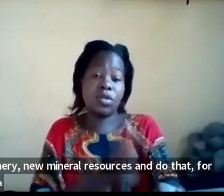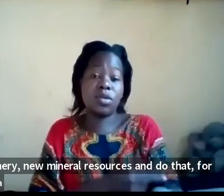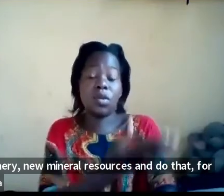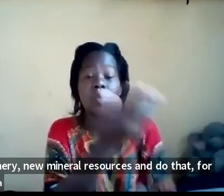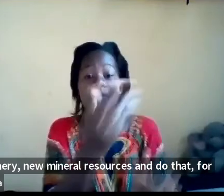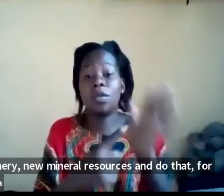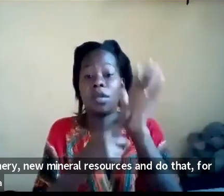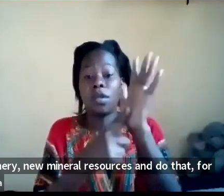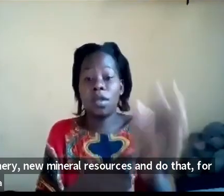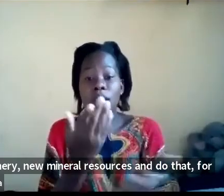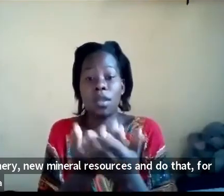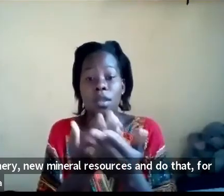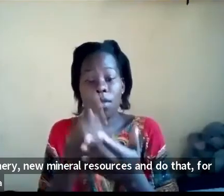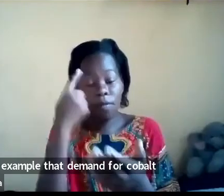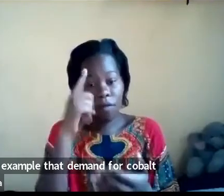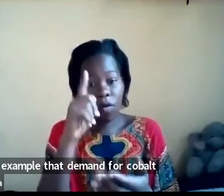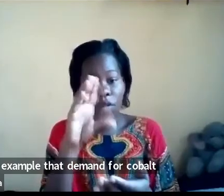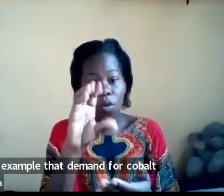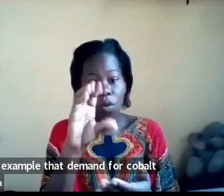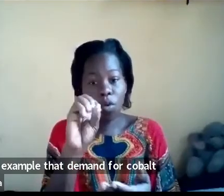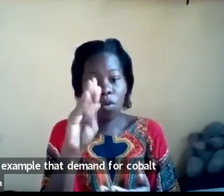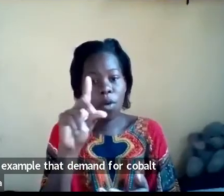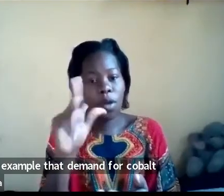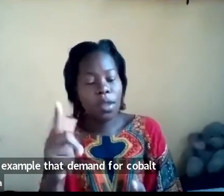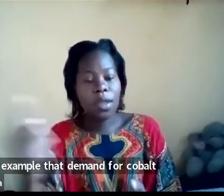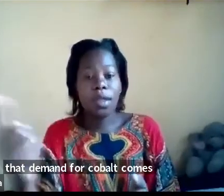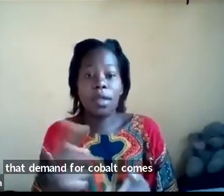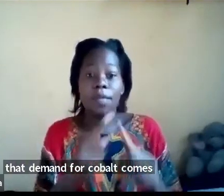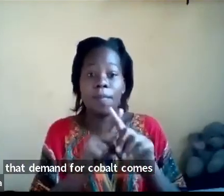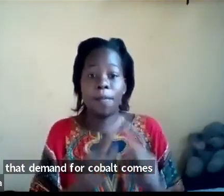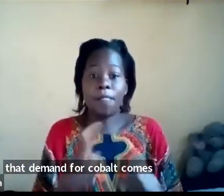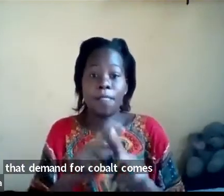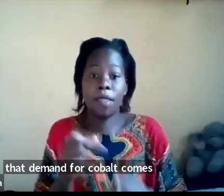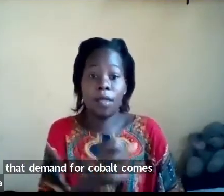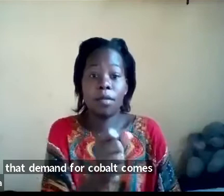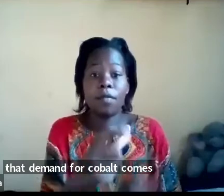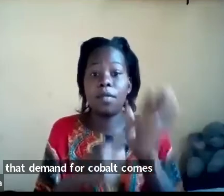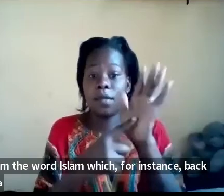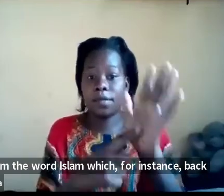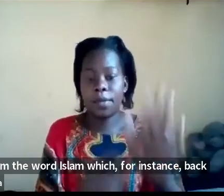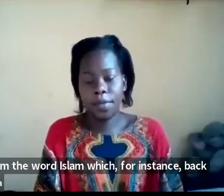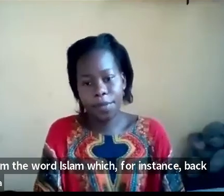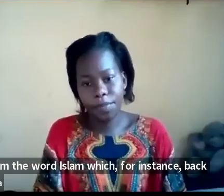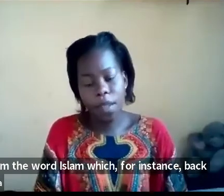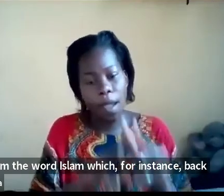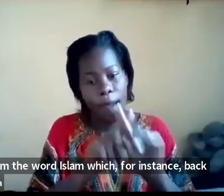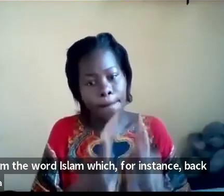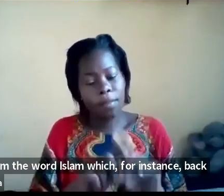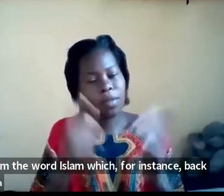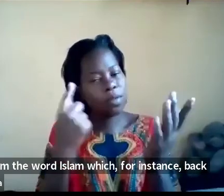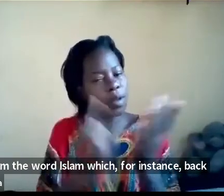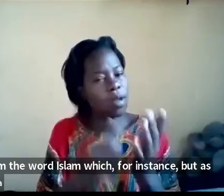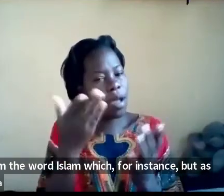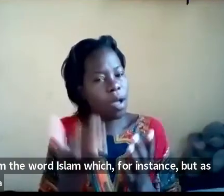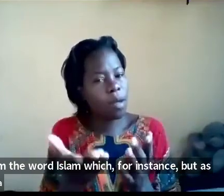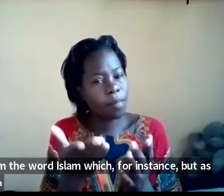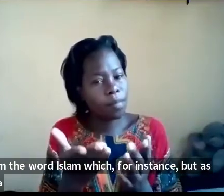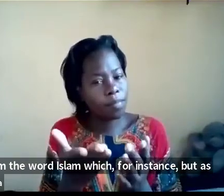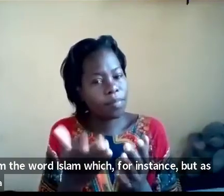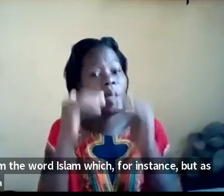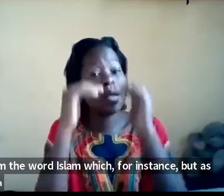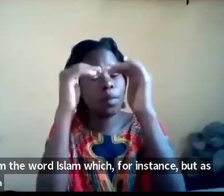for cobalt comes from the whole Tesla movement, for instance. But does Uganda have that kind of infrastructure